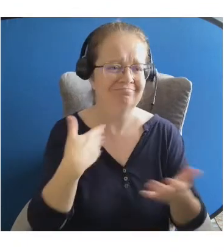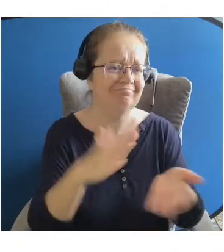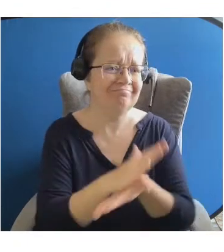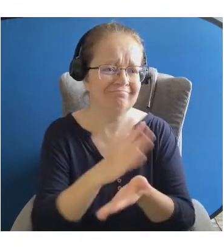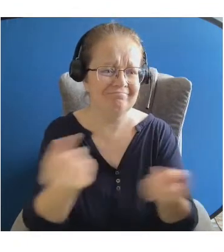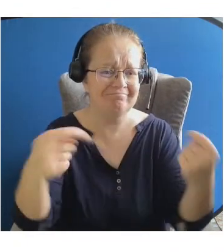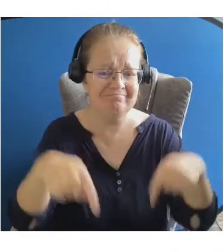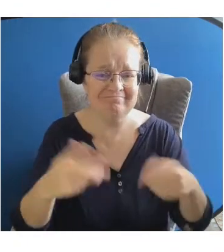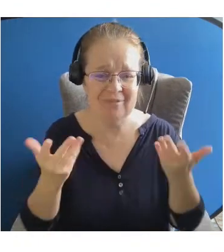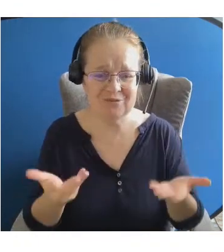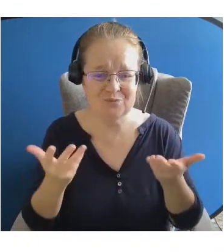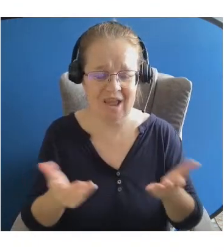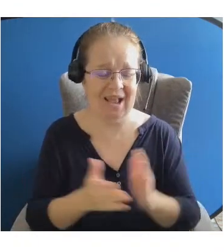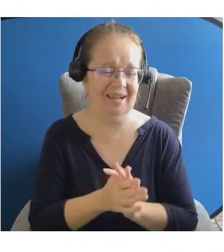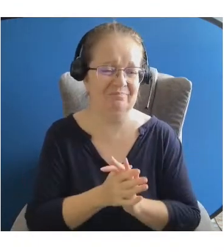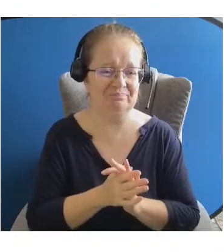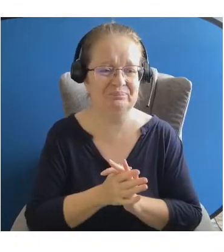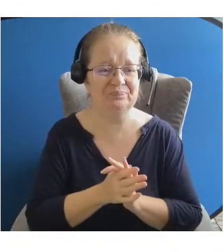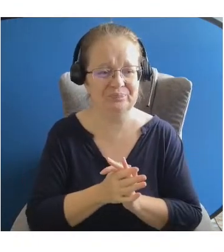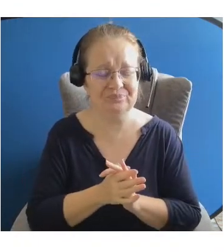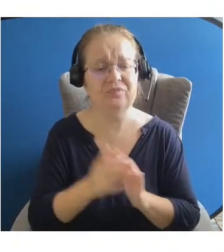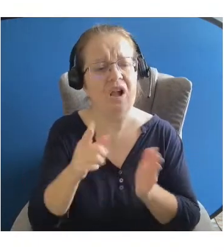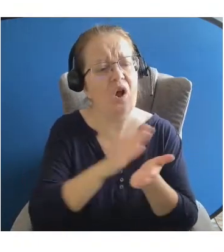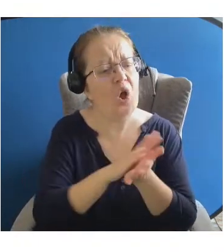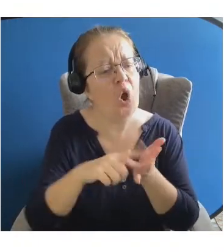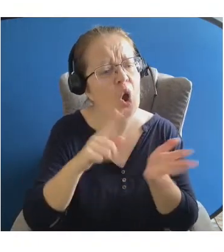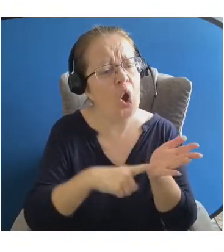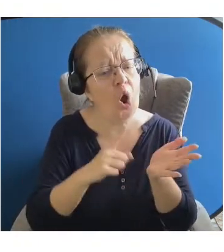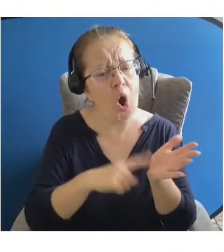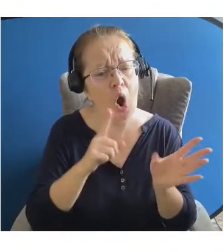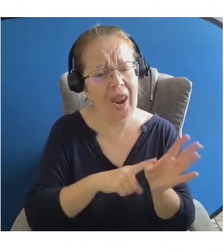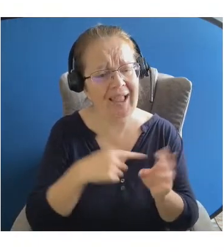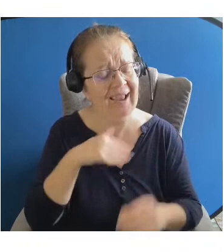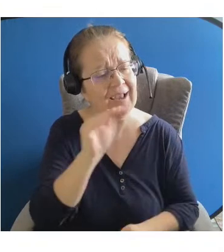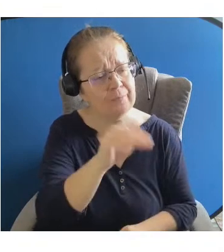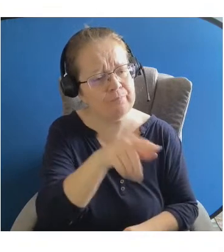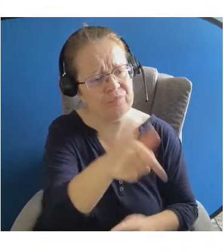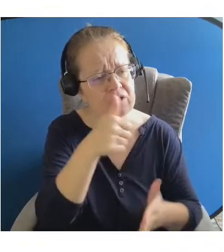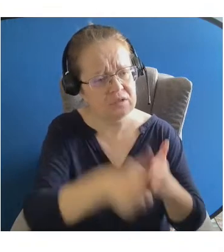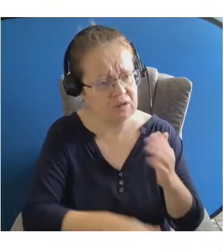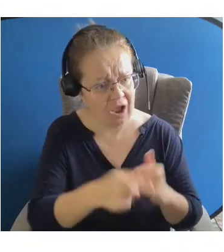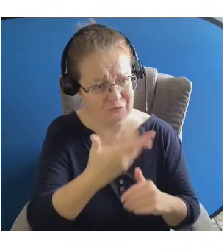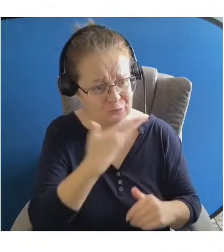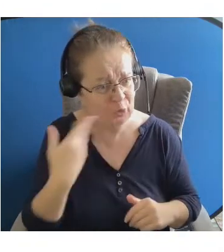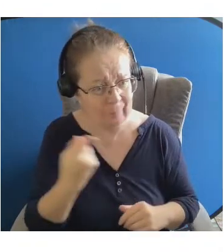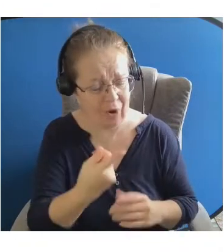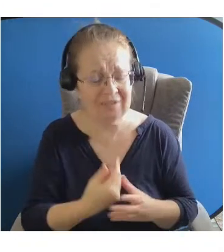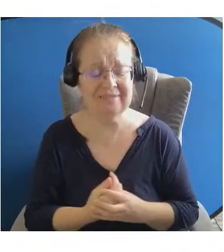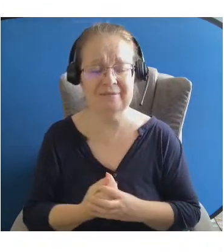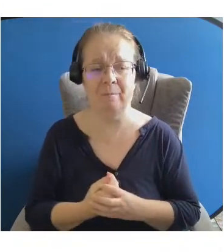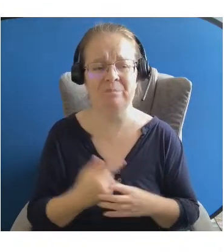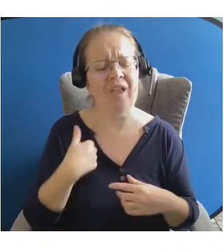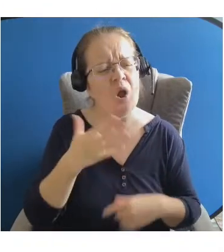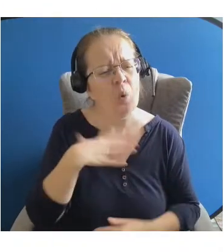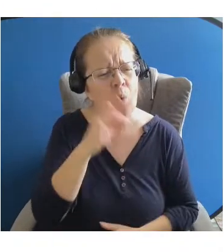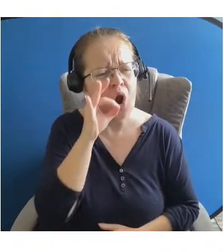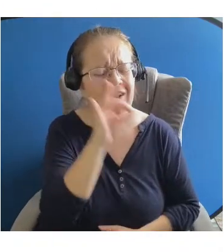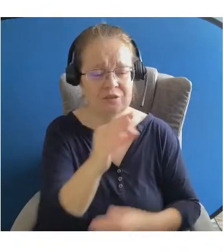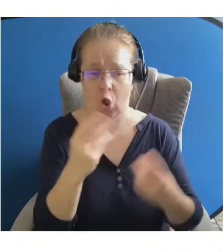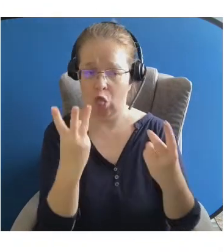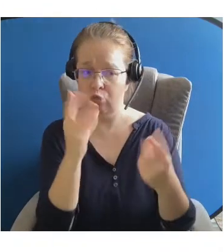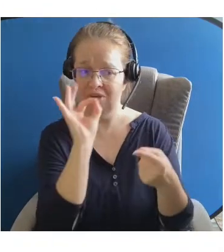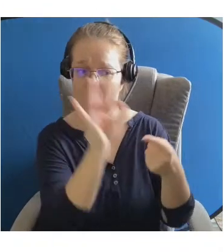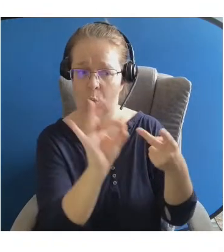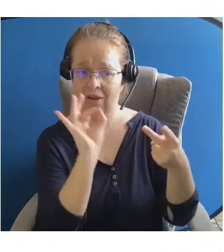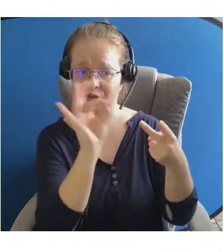the session today. And Holly, I'm going to begin with you if that's okay. I'm going to ask 3 questions